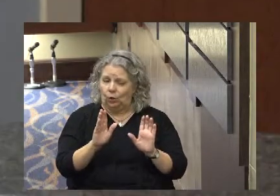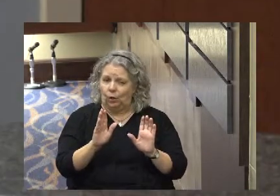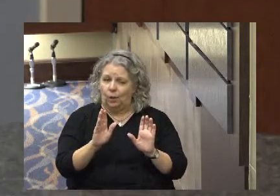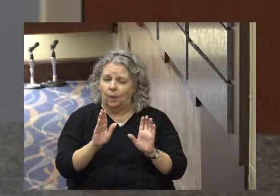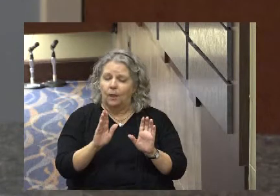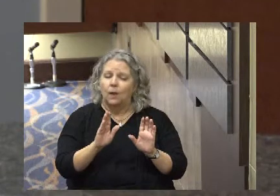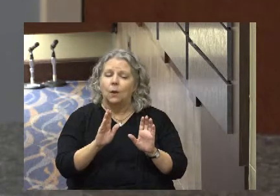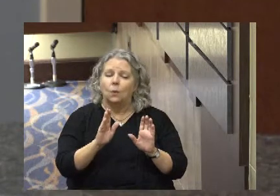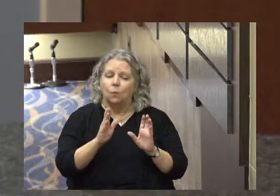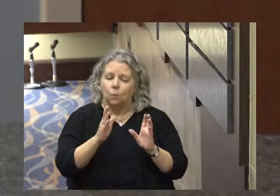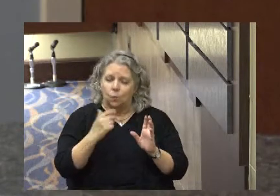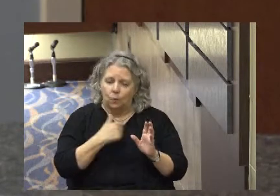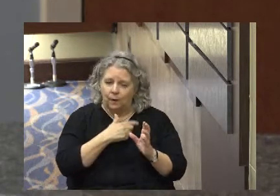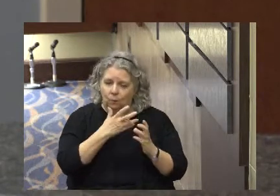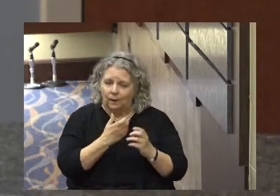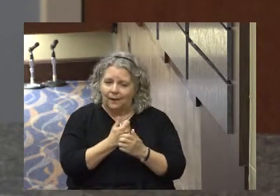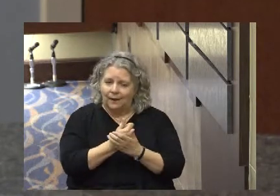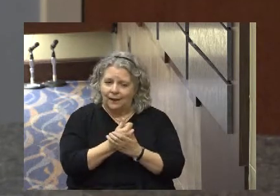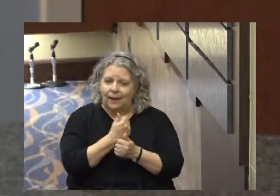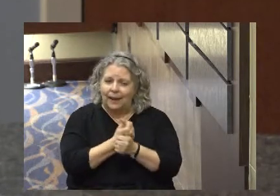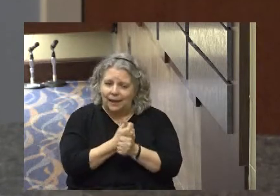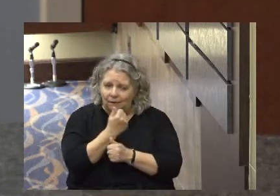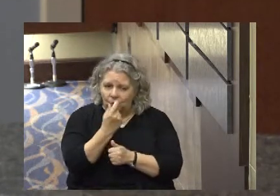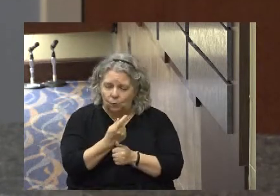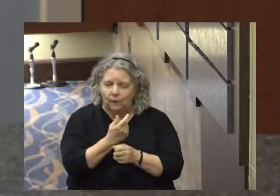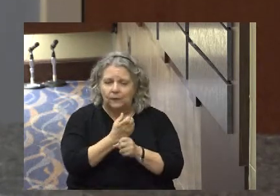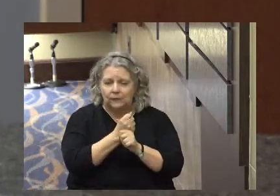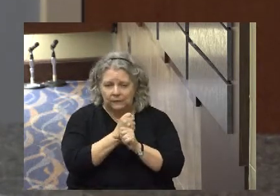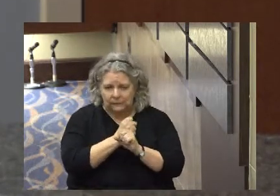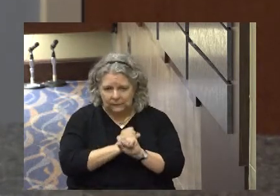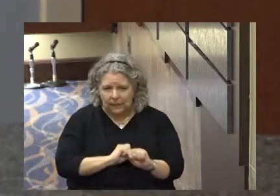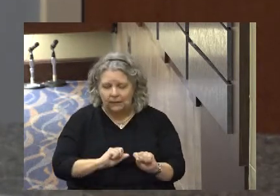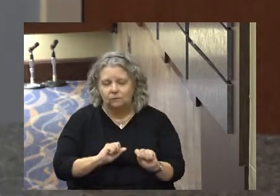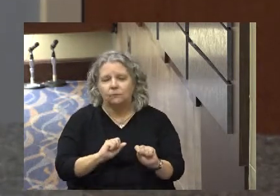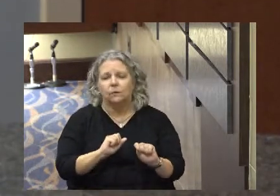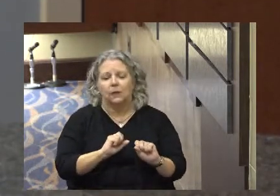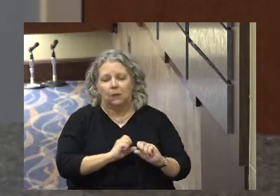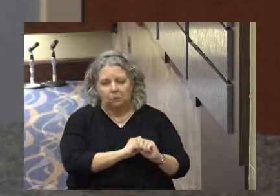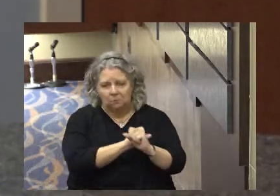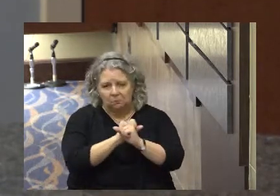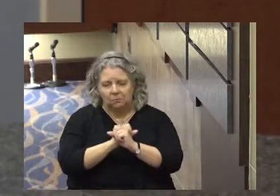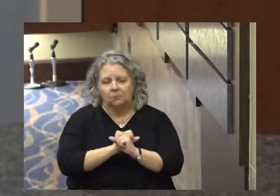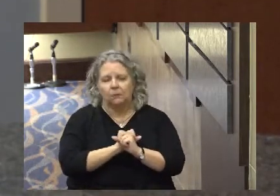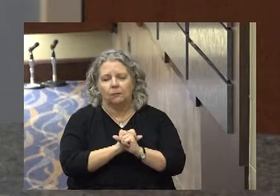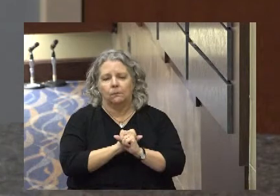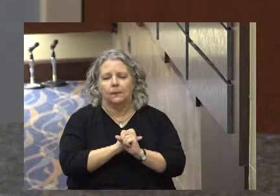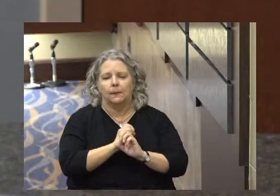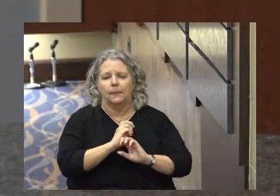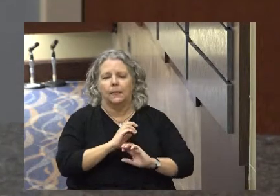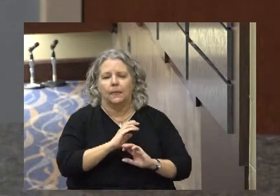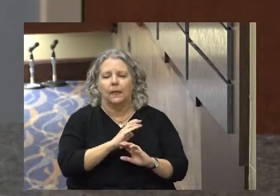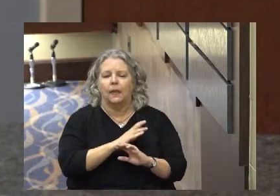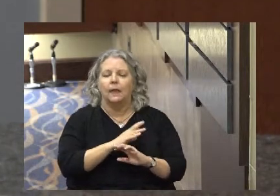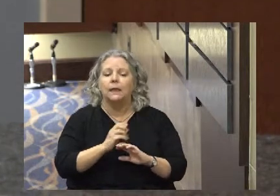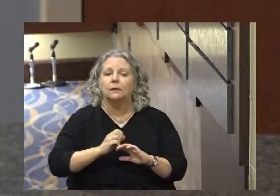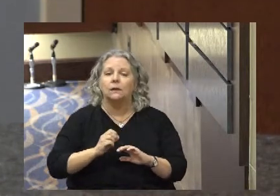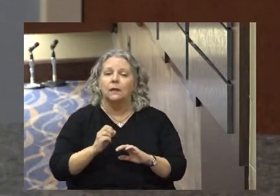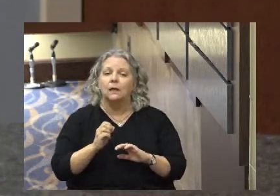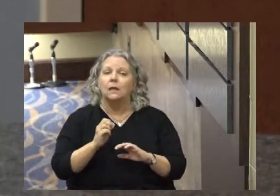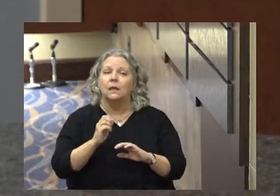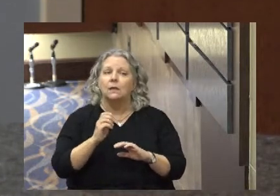of our residents safe. I mean, that's one of our primary goals in managing city, is the safety of our